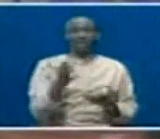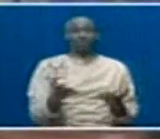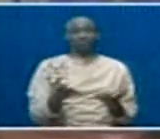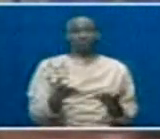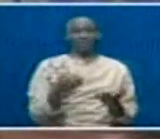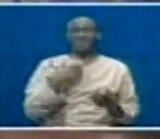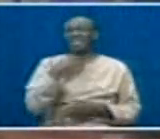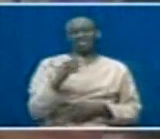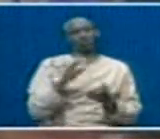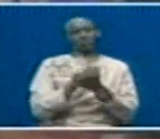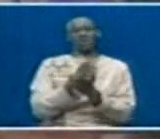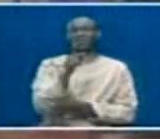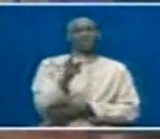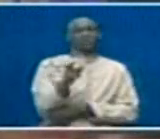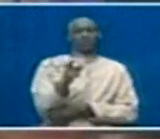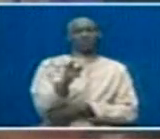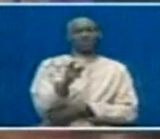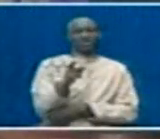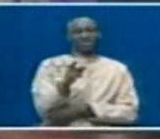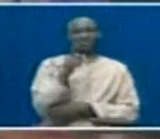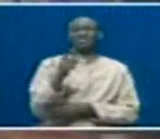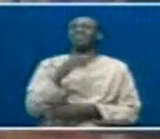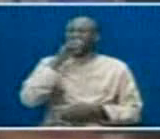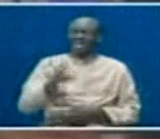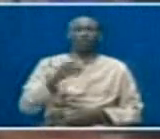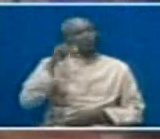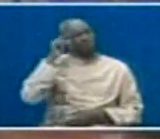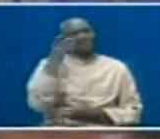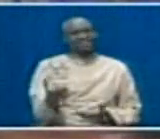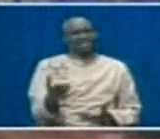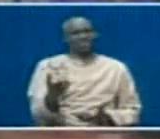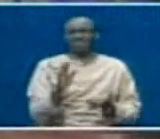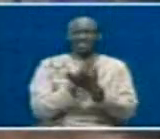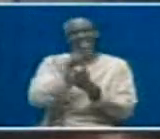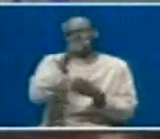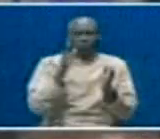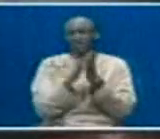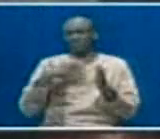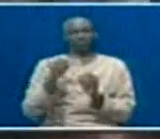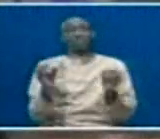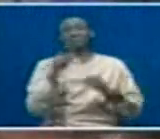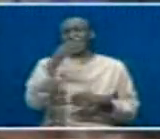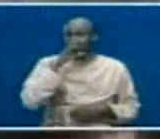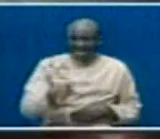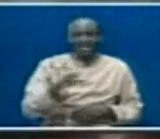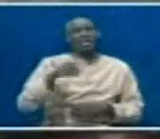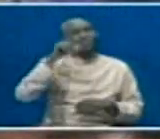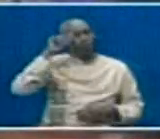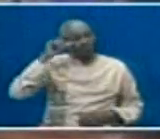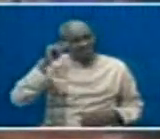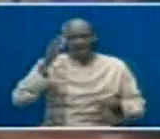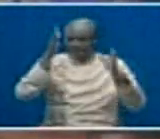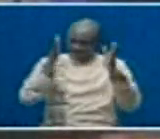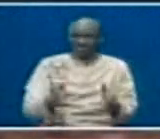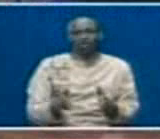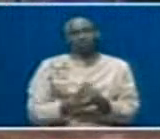I hate to share him with you. He's a son of Mombasa. I hate to share him with anybody because he was a Mombasa